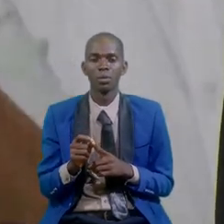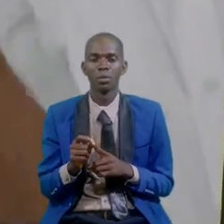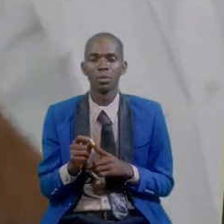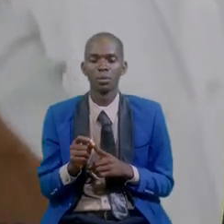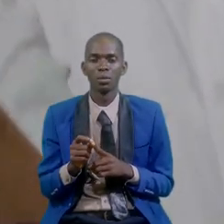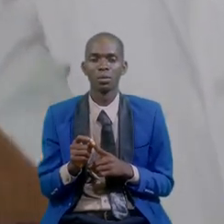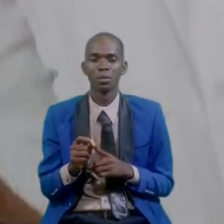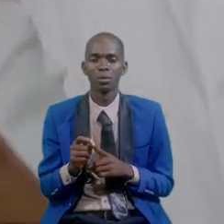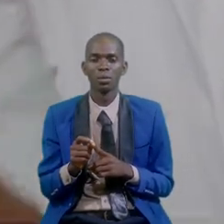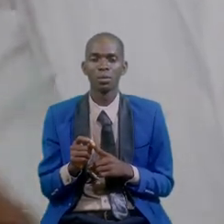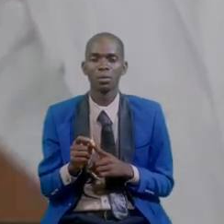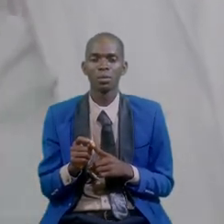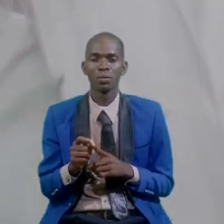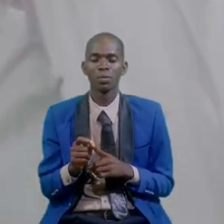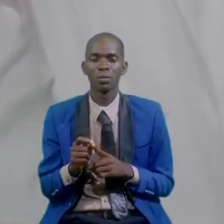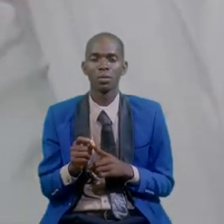Be a man,